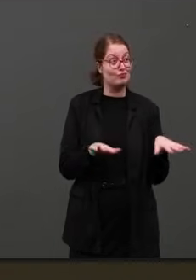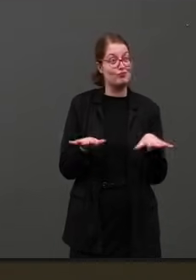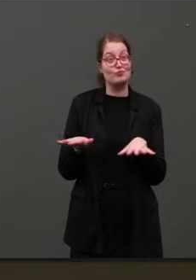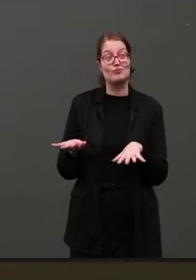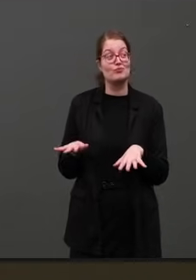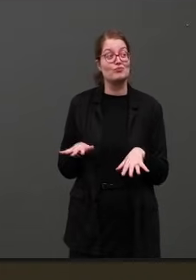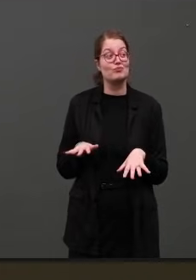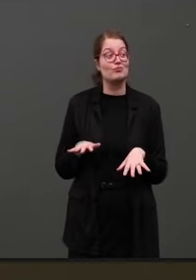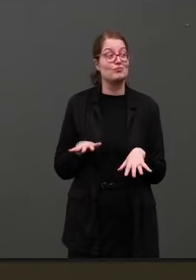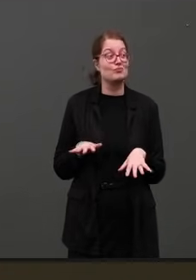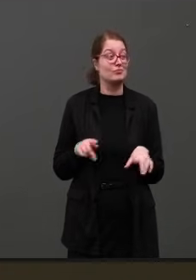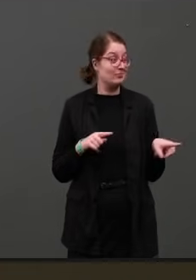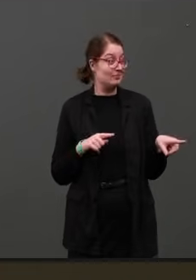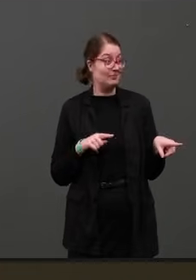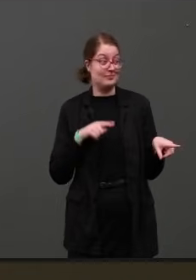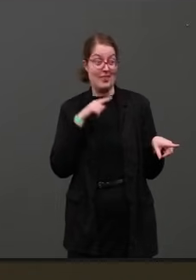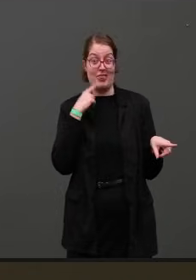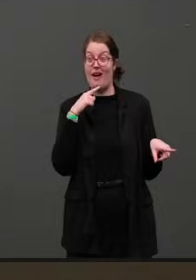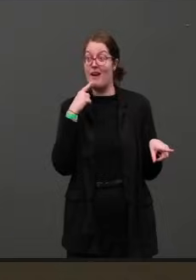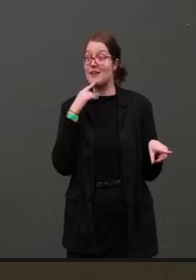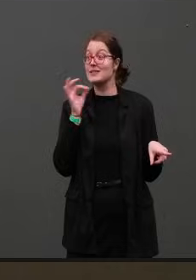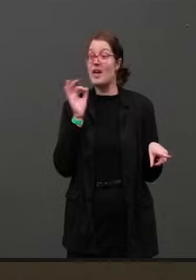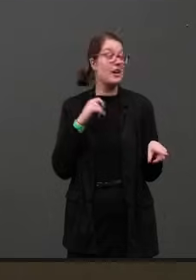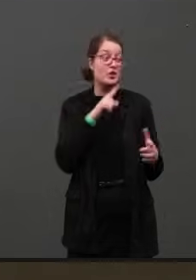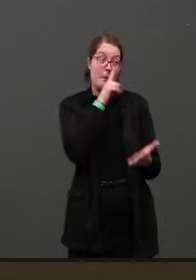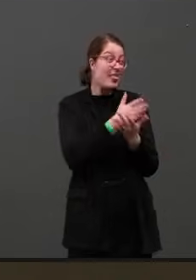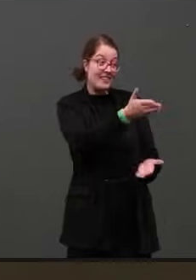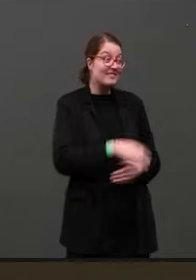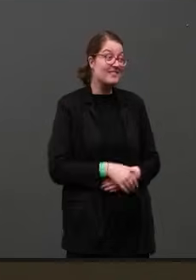No liars in the audience. I don't believe you. I don't believe you.